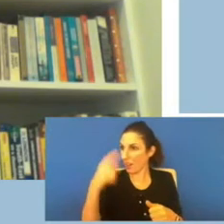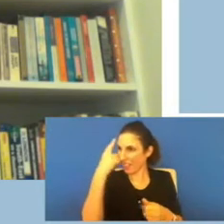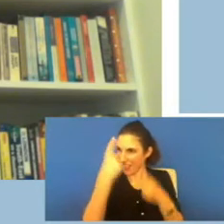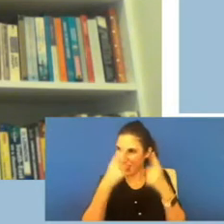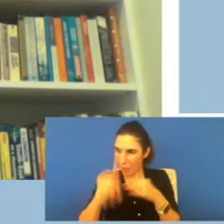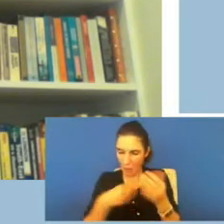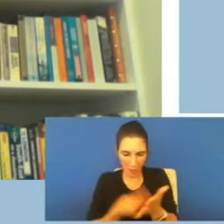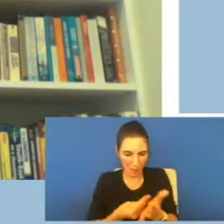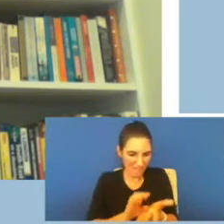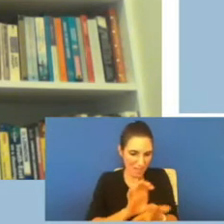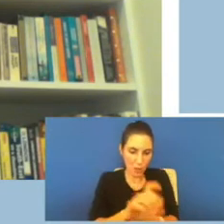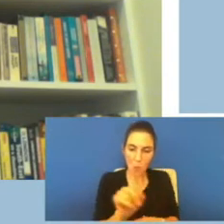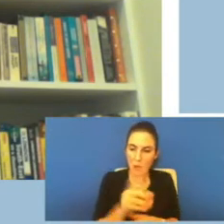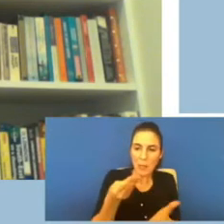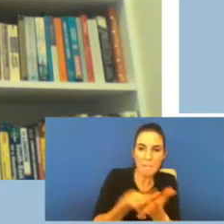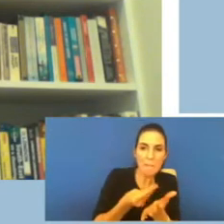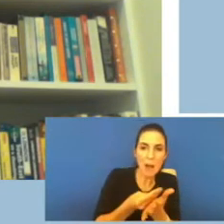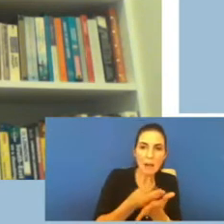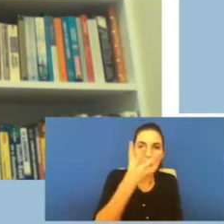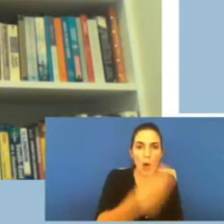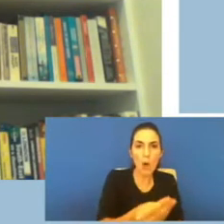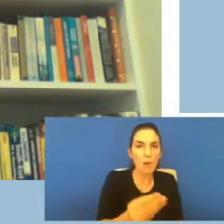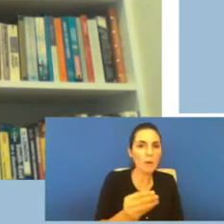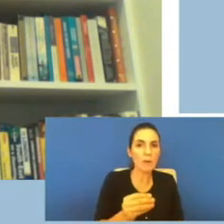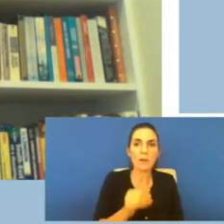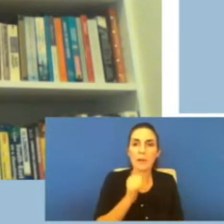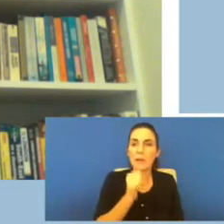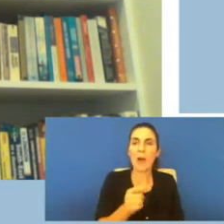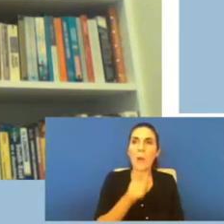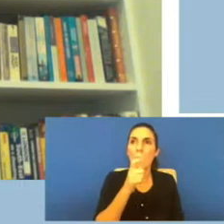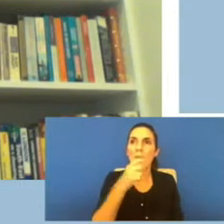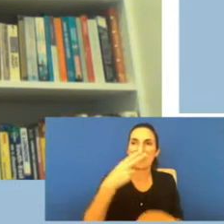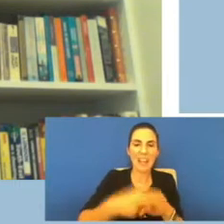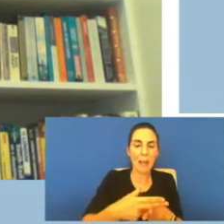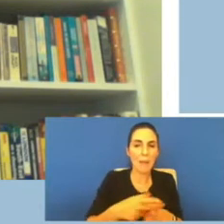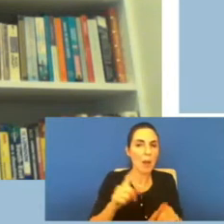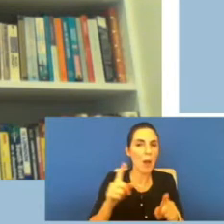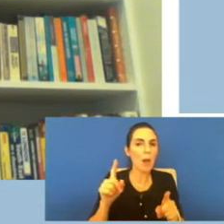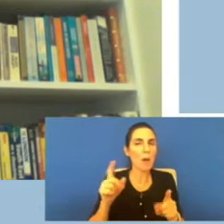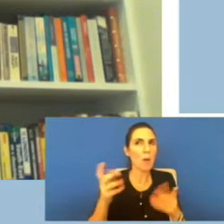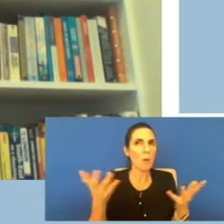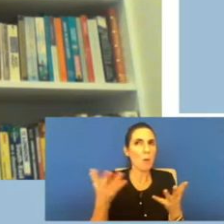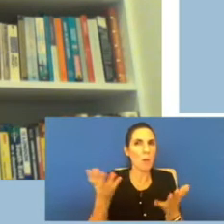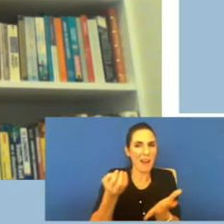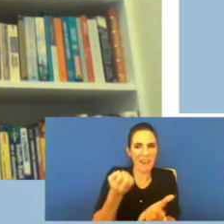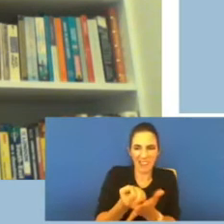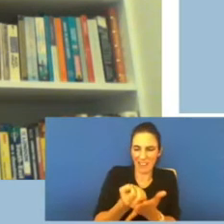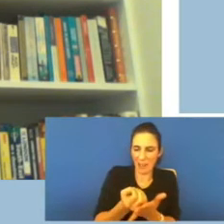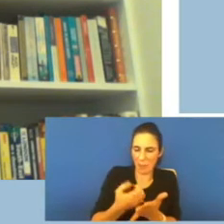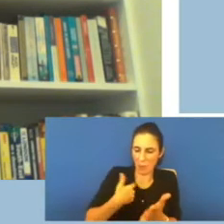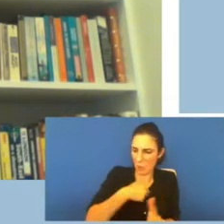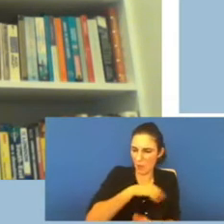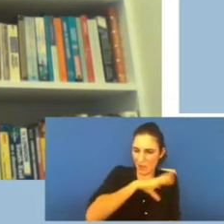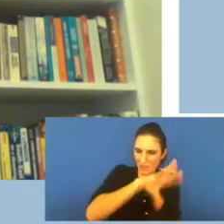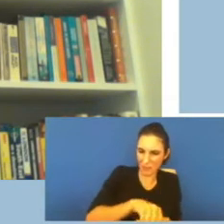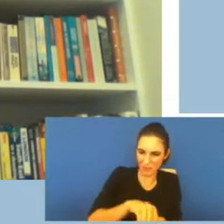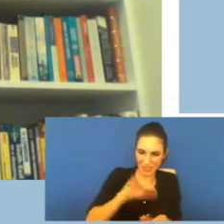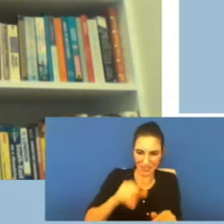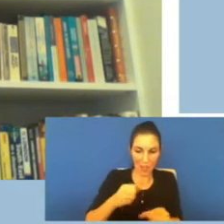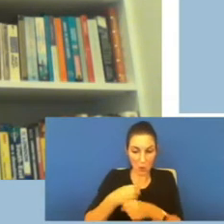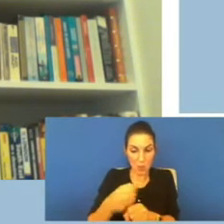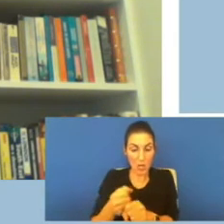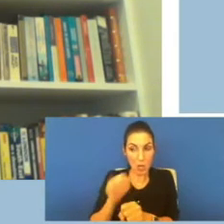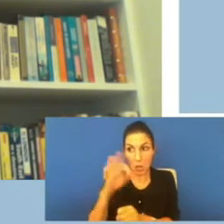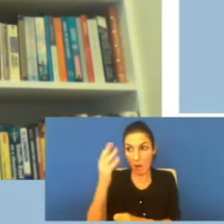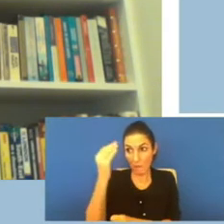is the money actually going, not in whose name, but what economy are we actually watering? If this is about the creation of knowledge in